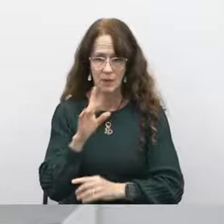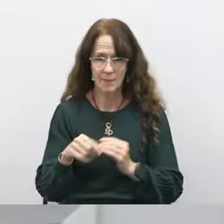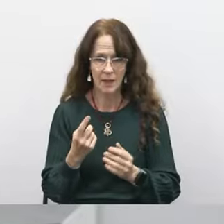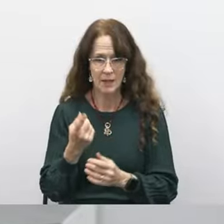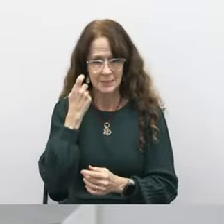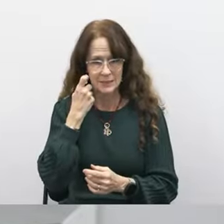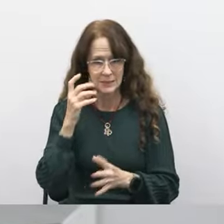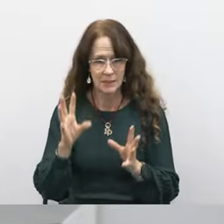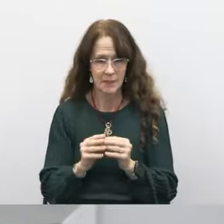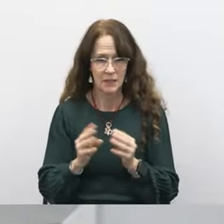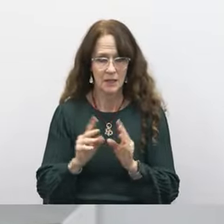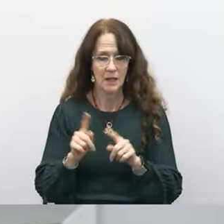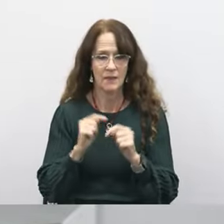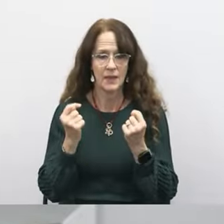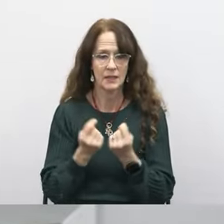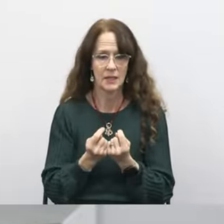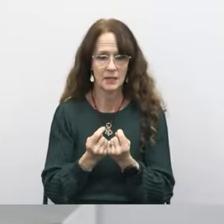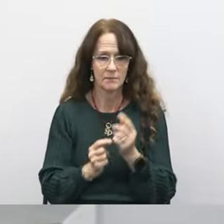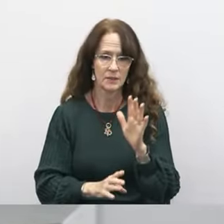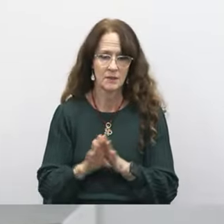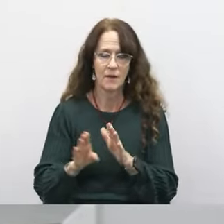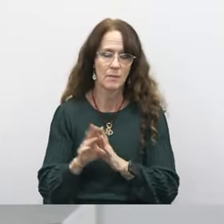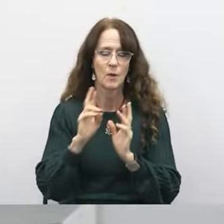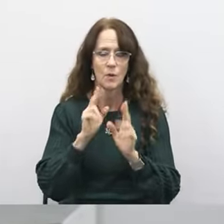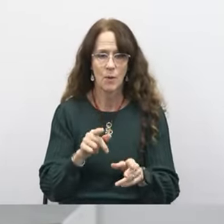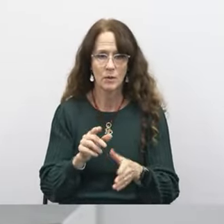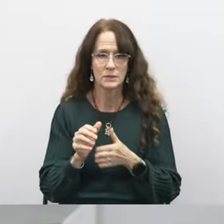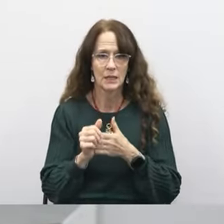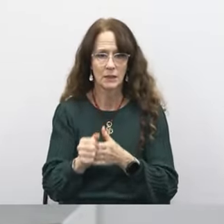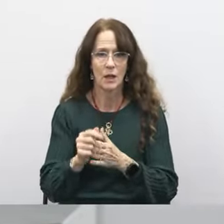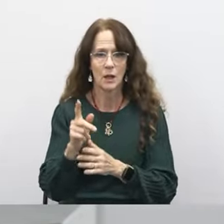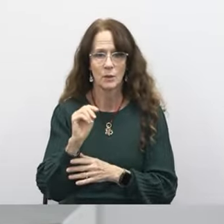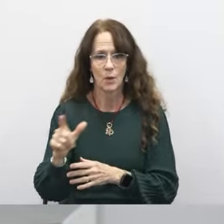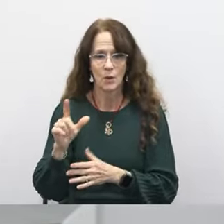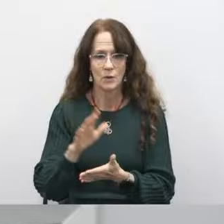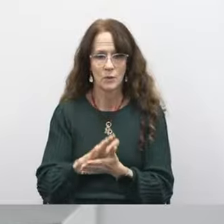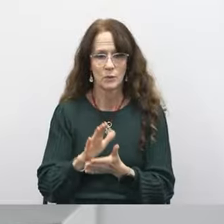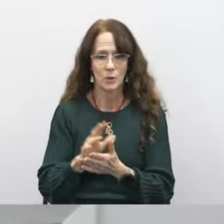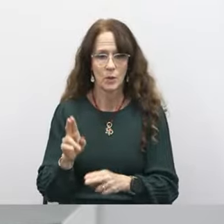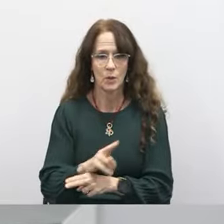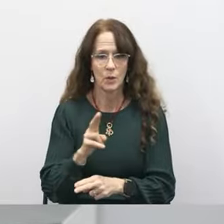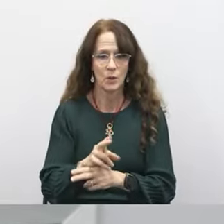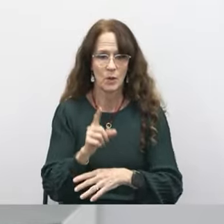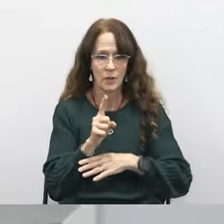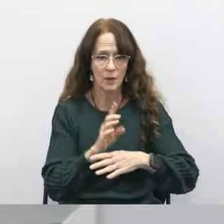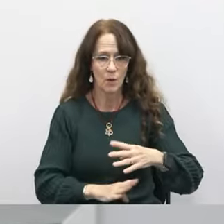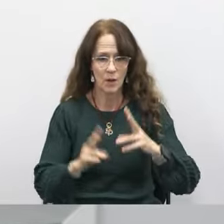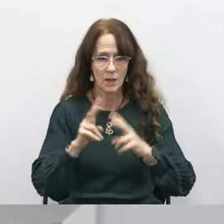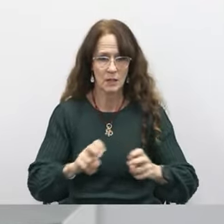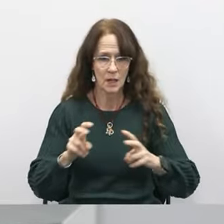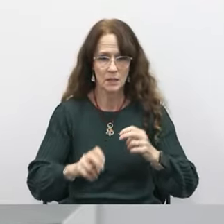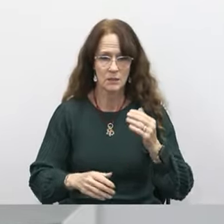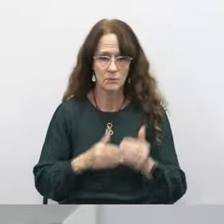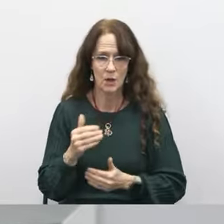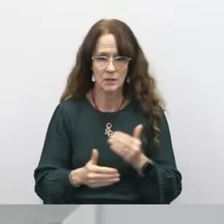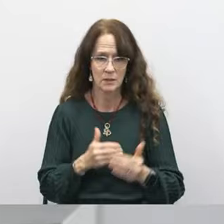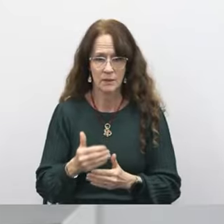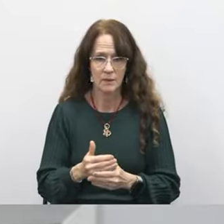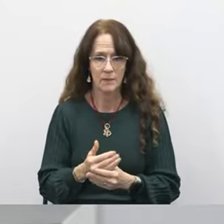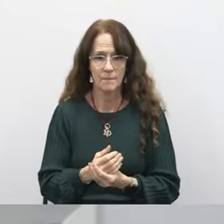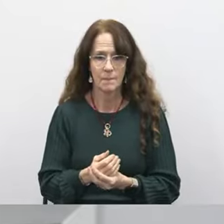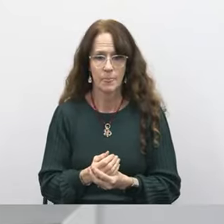has also developed reports and guidance tools for schools to use in the quarterly analysis process, which